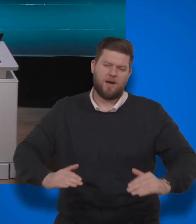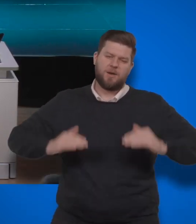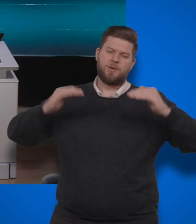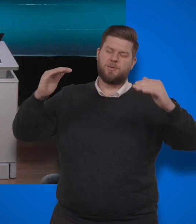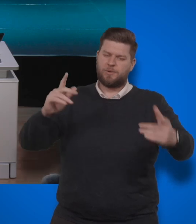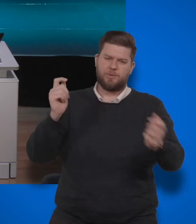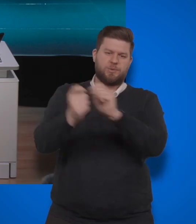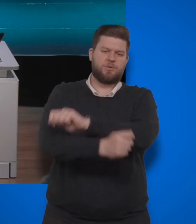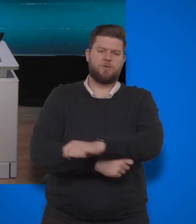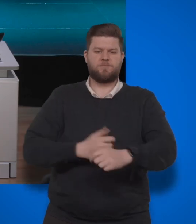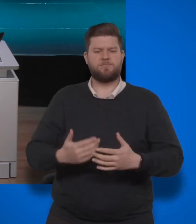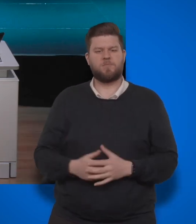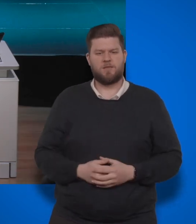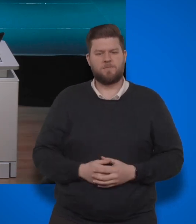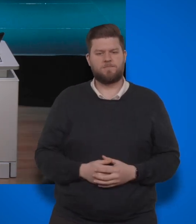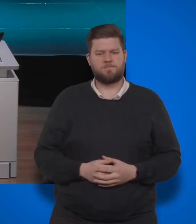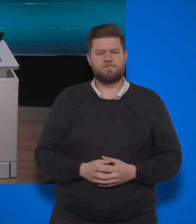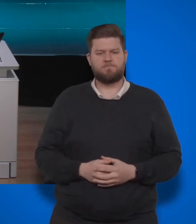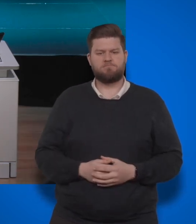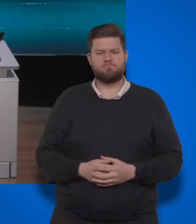grave. Thanks very much.